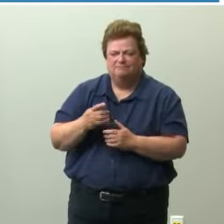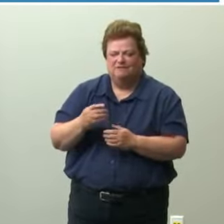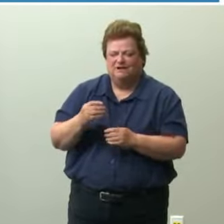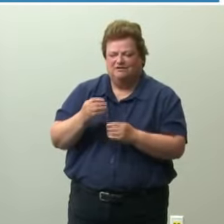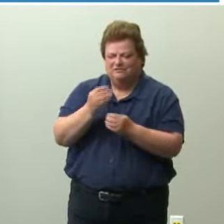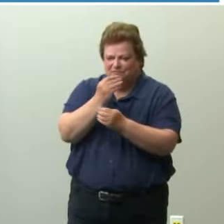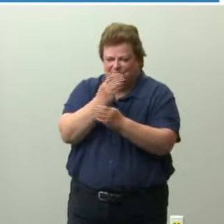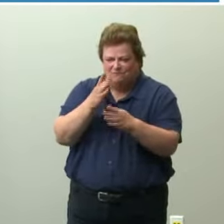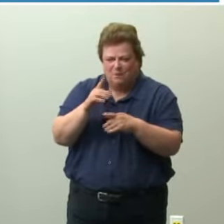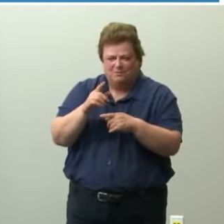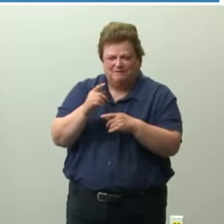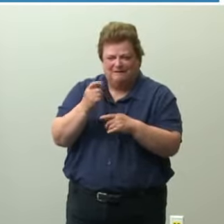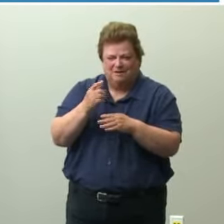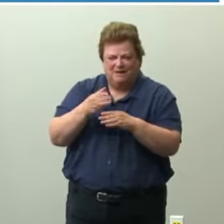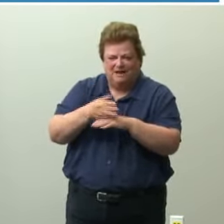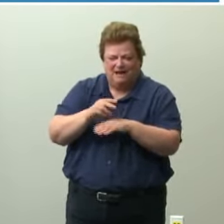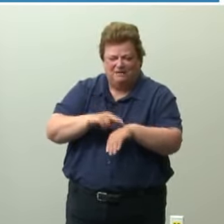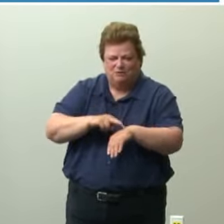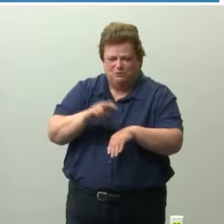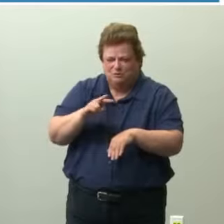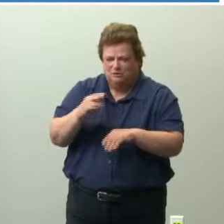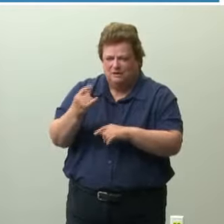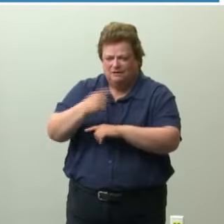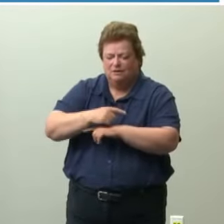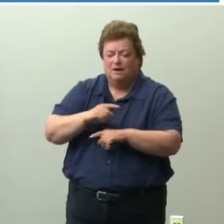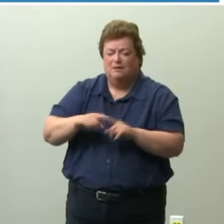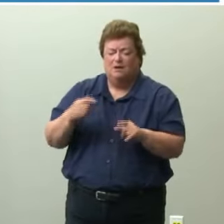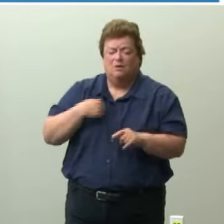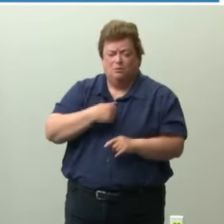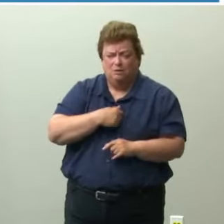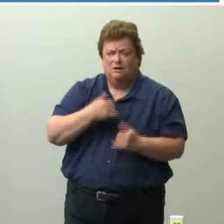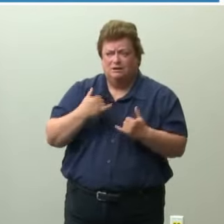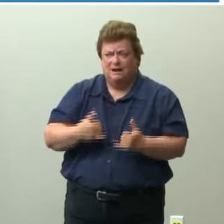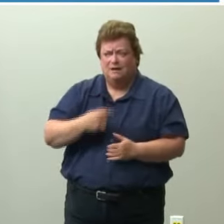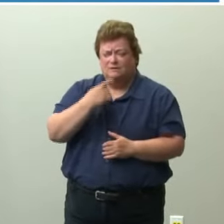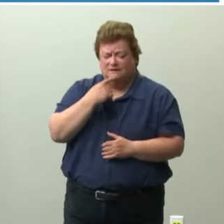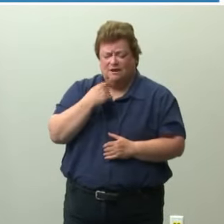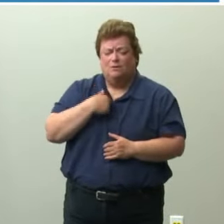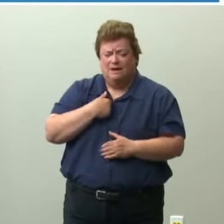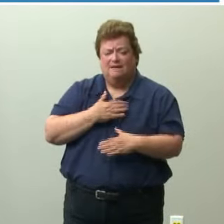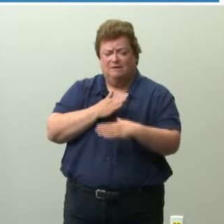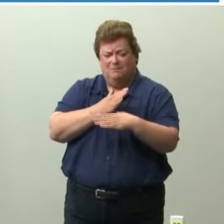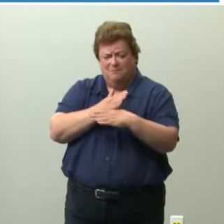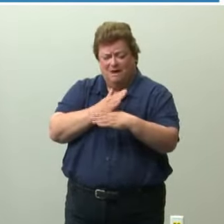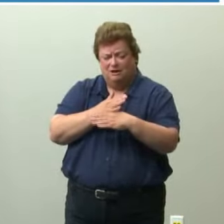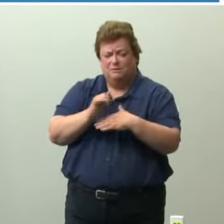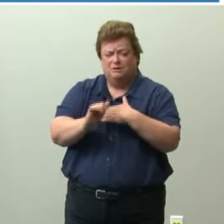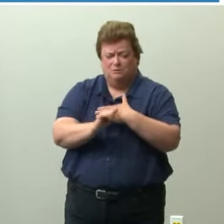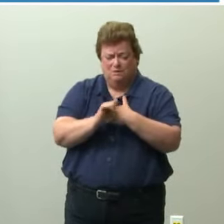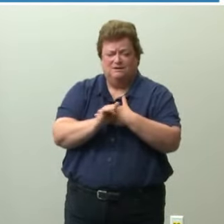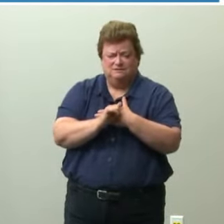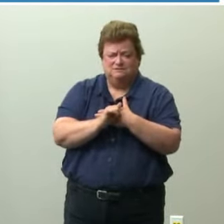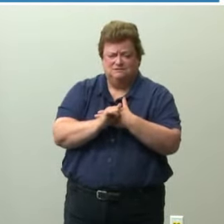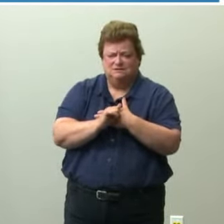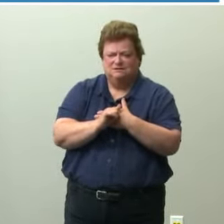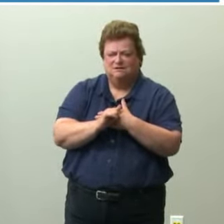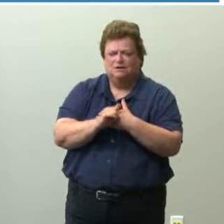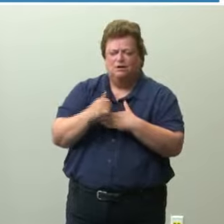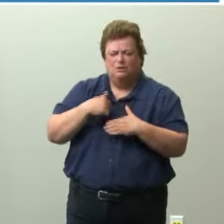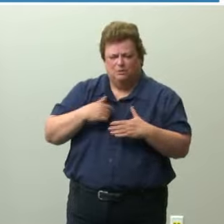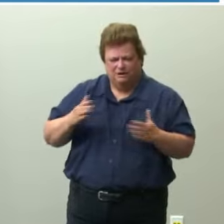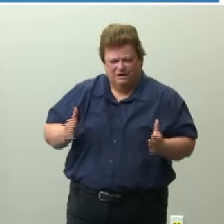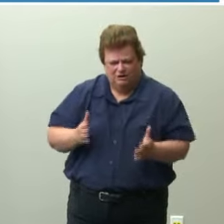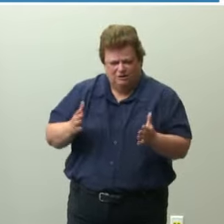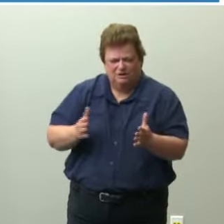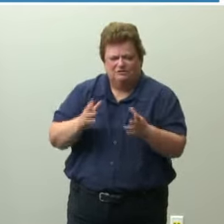2. So we are saying, we have moderate risk. And as you just heard me, we're